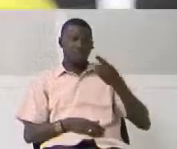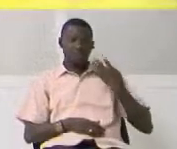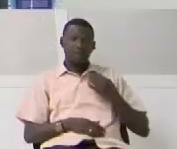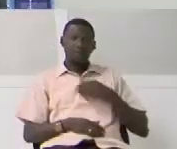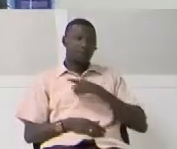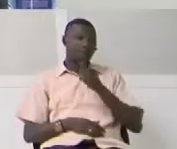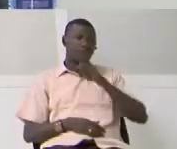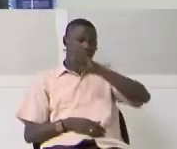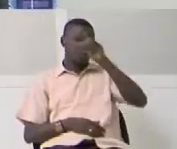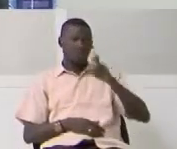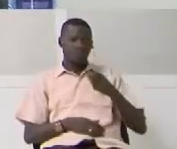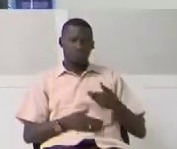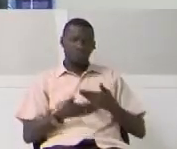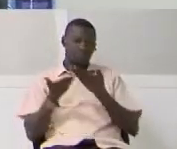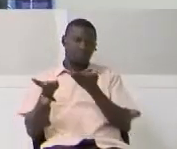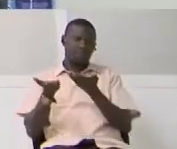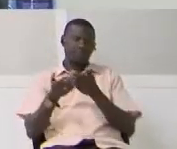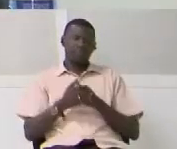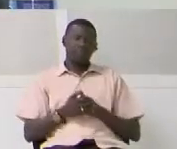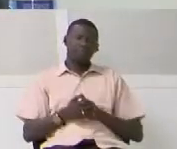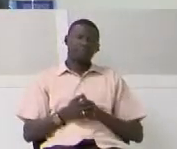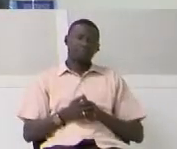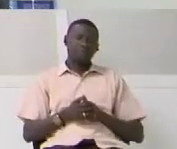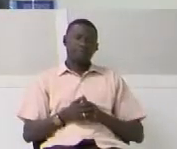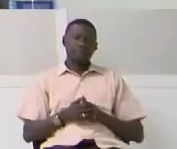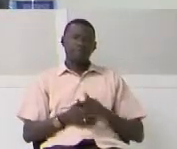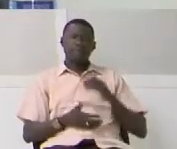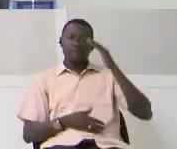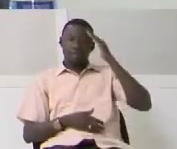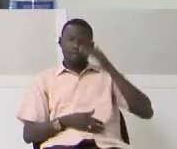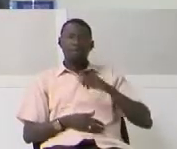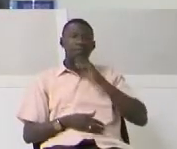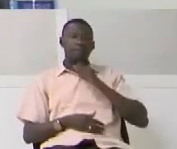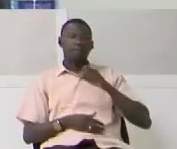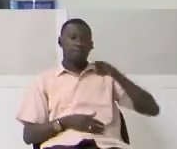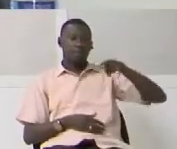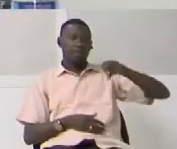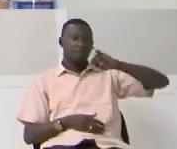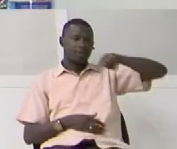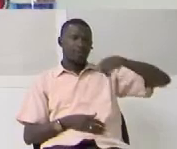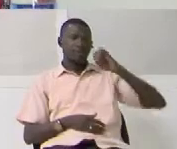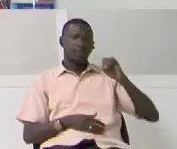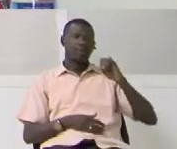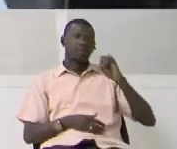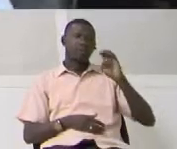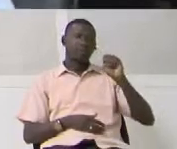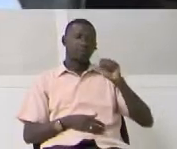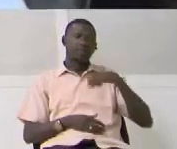Jerejef, Mr. Njai, this is a testimony. Thank you, Mr. Njai, for your testimony.